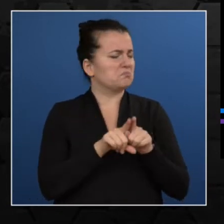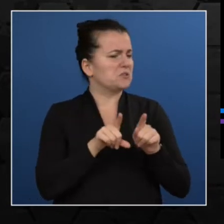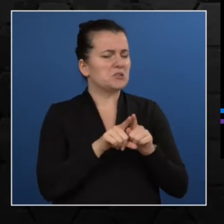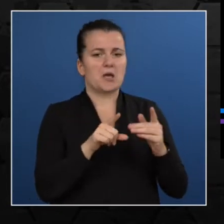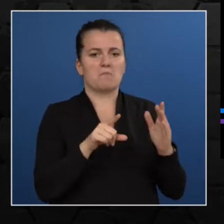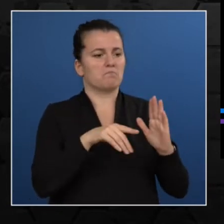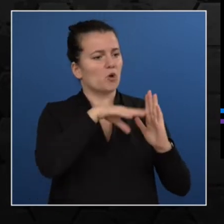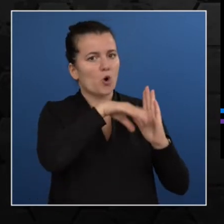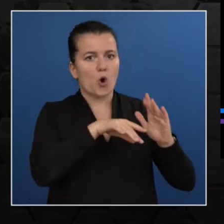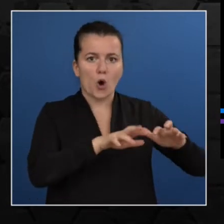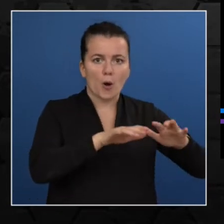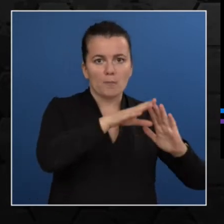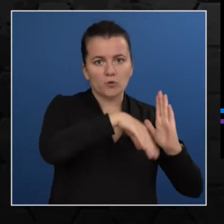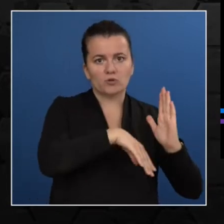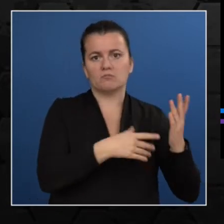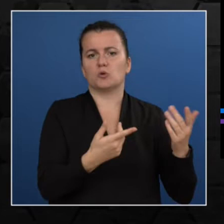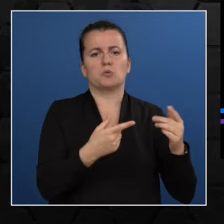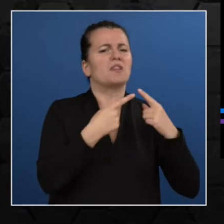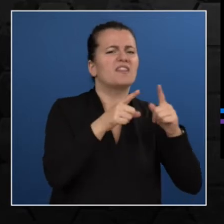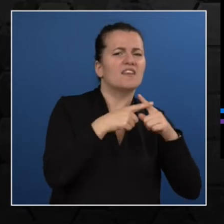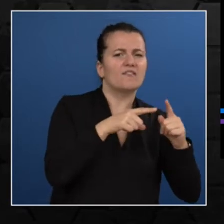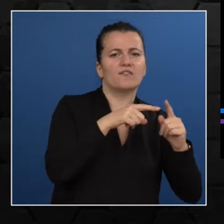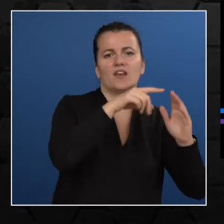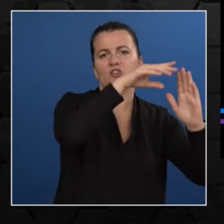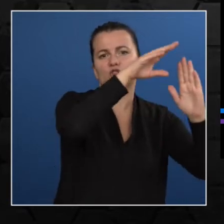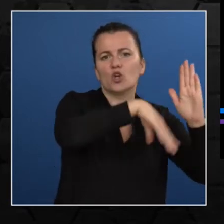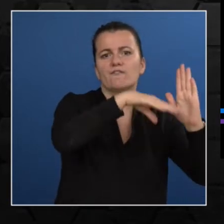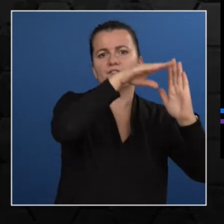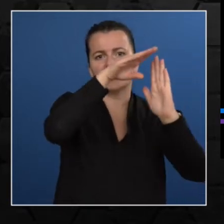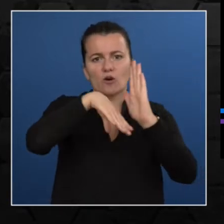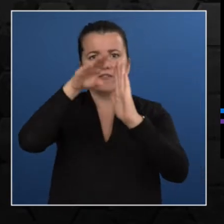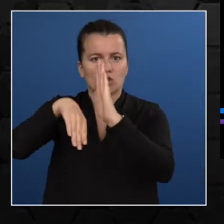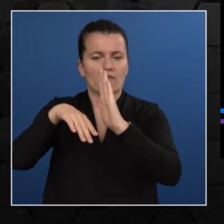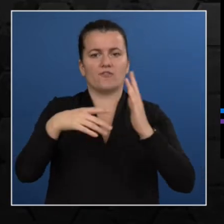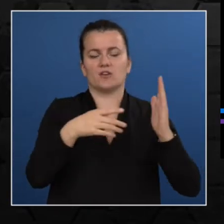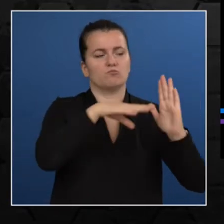between multiple software application or mixed software